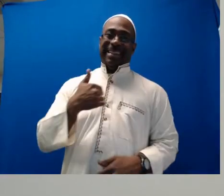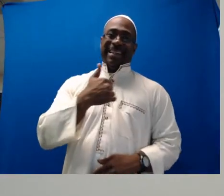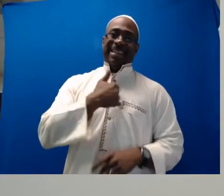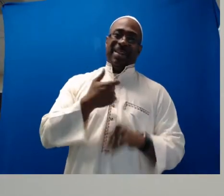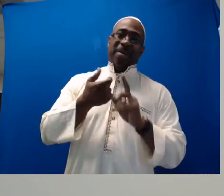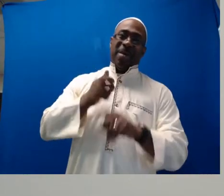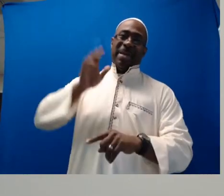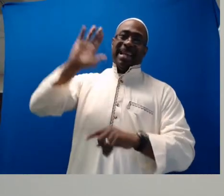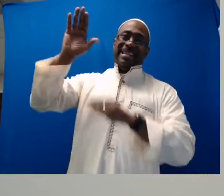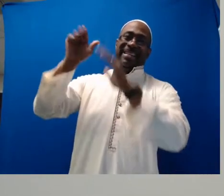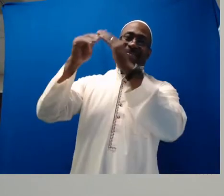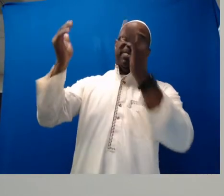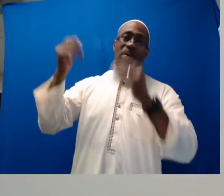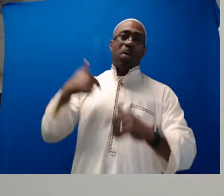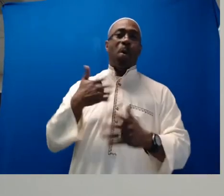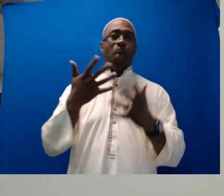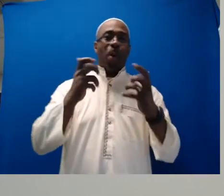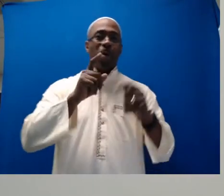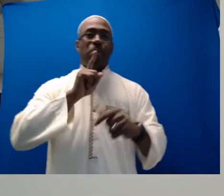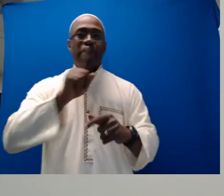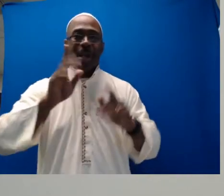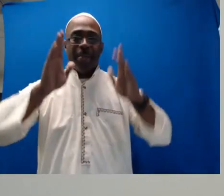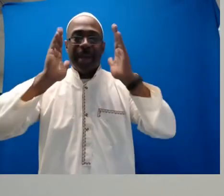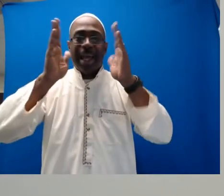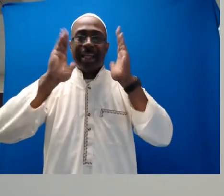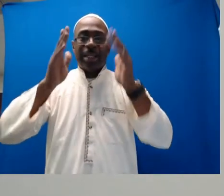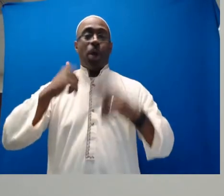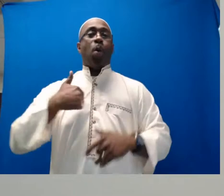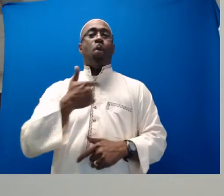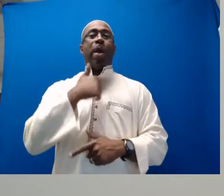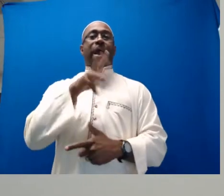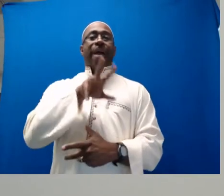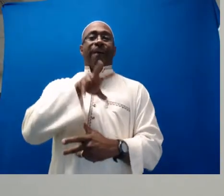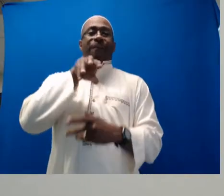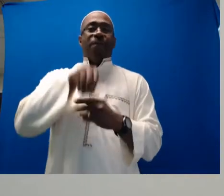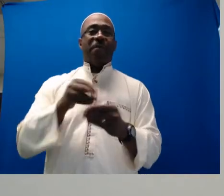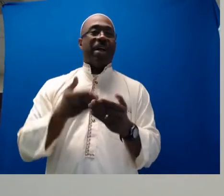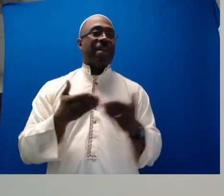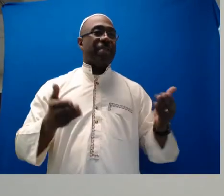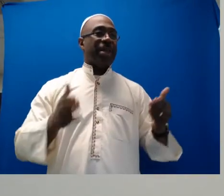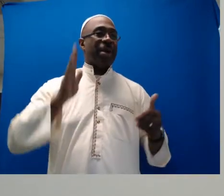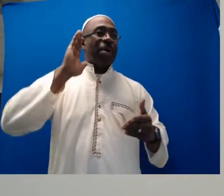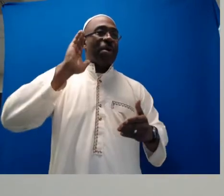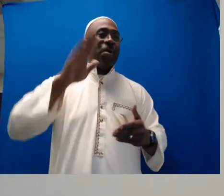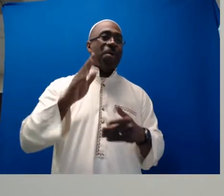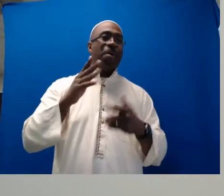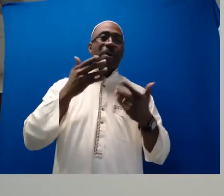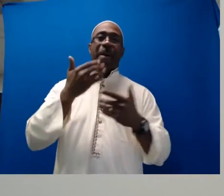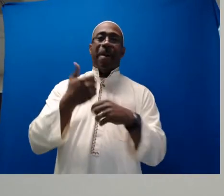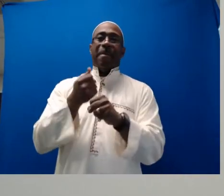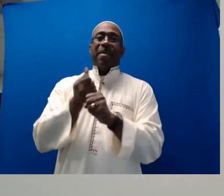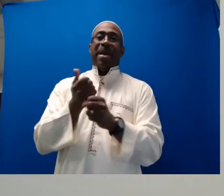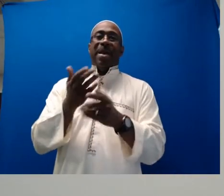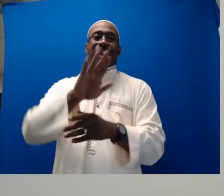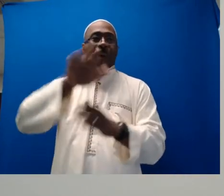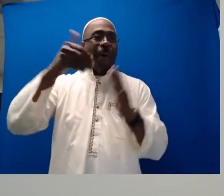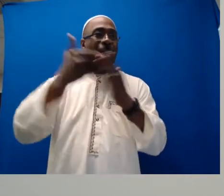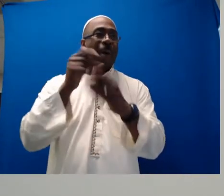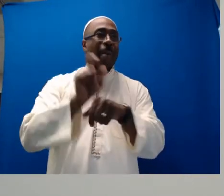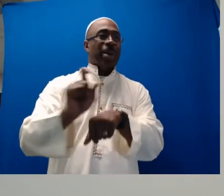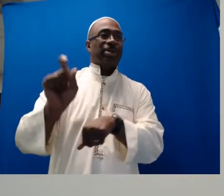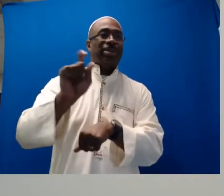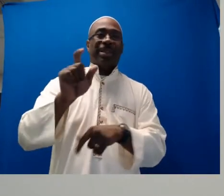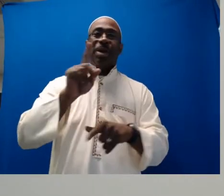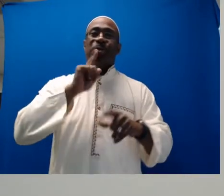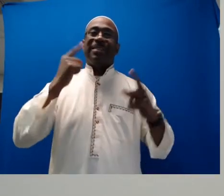to pay attention to make sure that we are engaging in those things that are going to better allow for Allah Azza wa Jal to continue to share